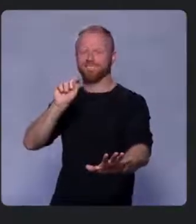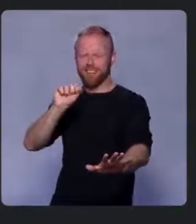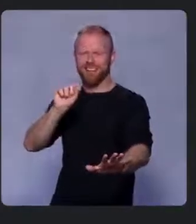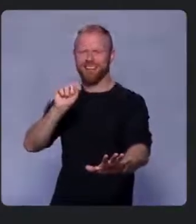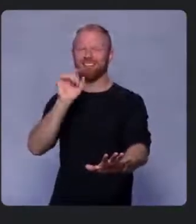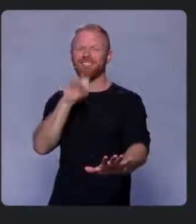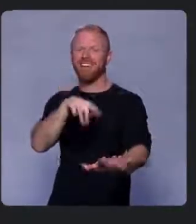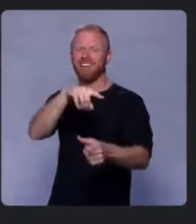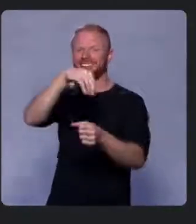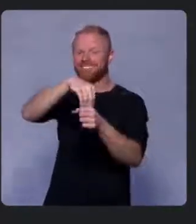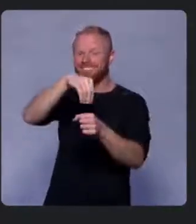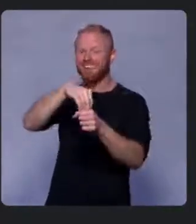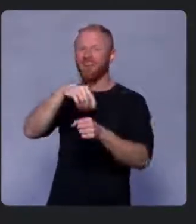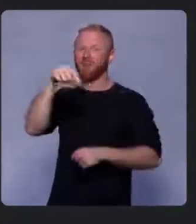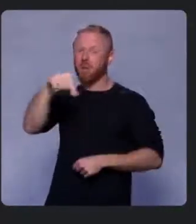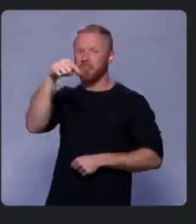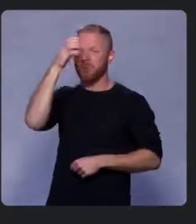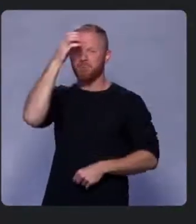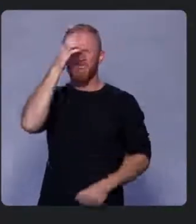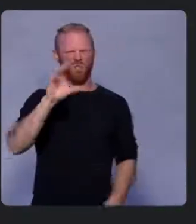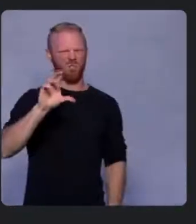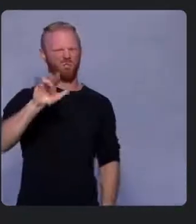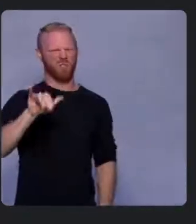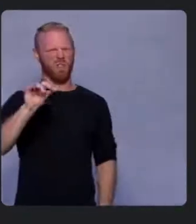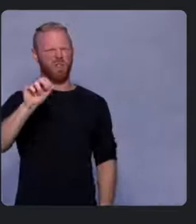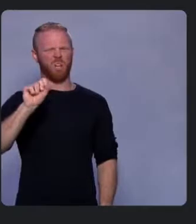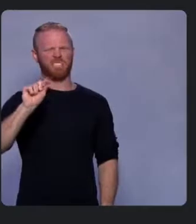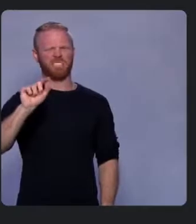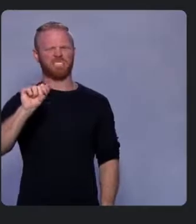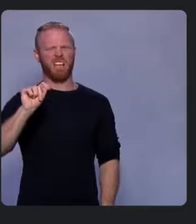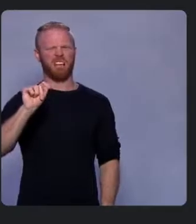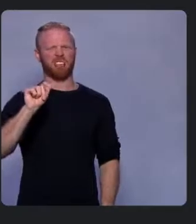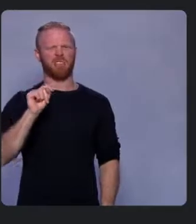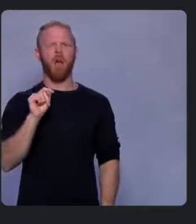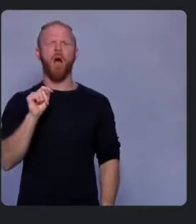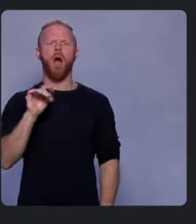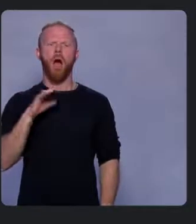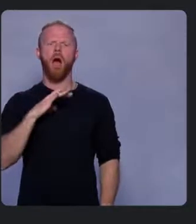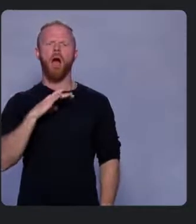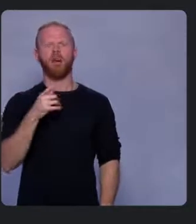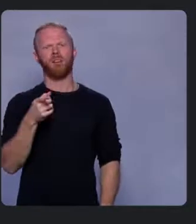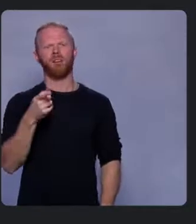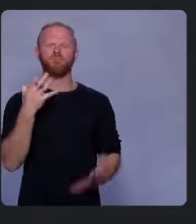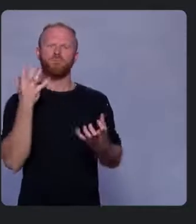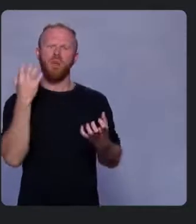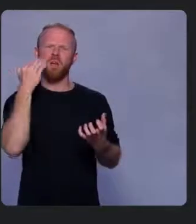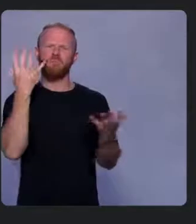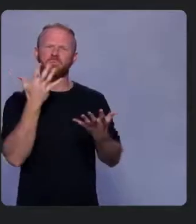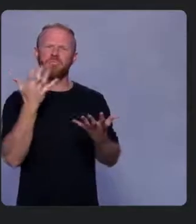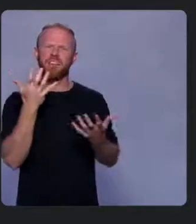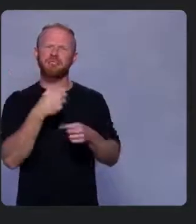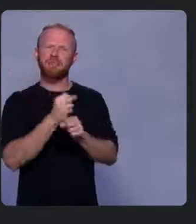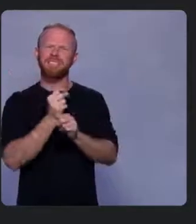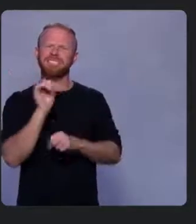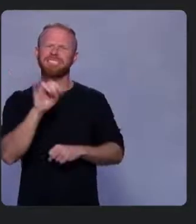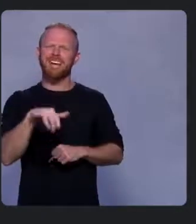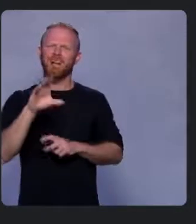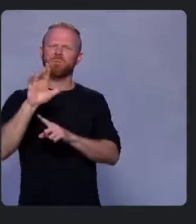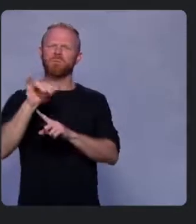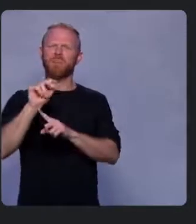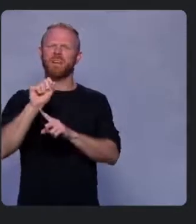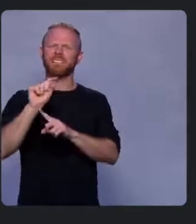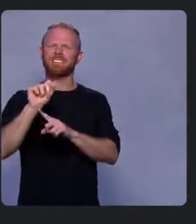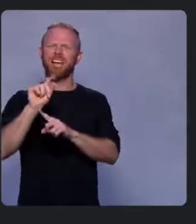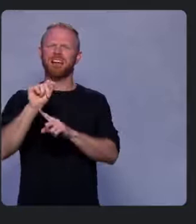quantum computer. Wow, cryostat. I love that word, cryostat. I'm guessing people want to know, what makes a cryostat a cryostat?